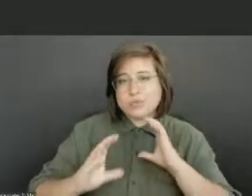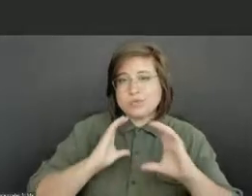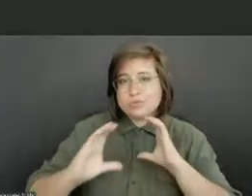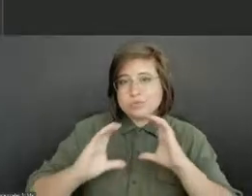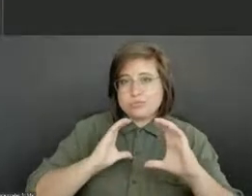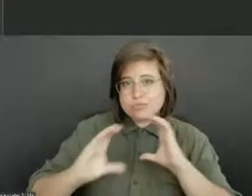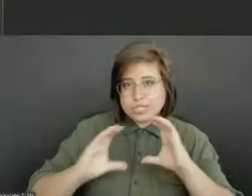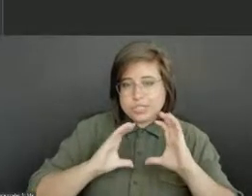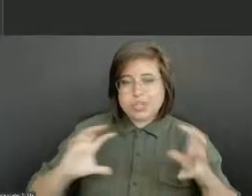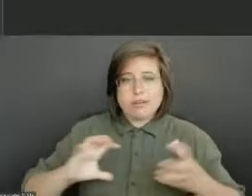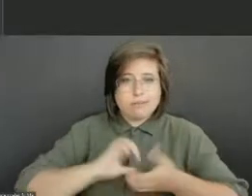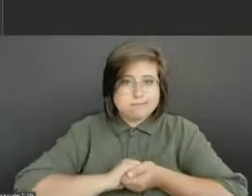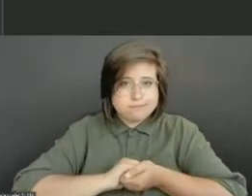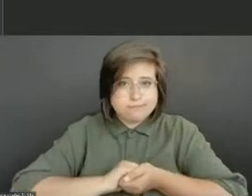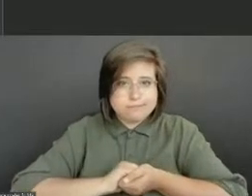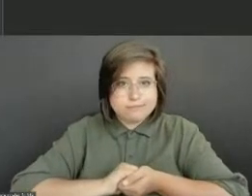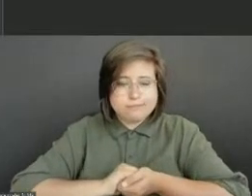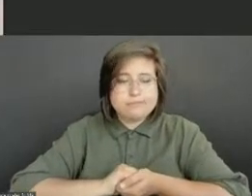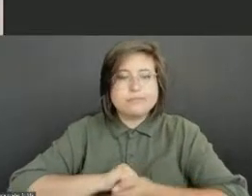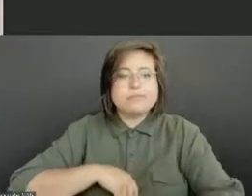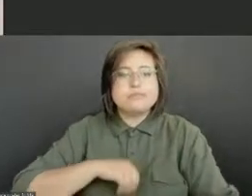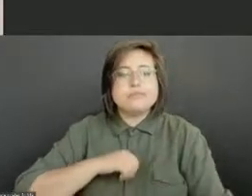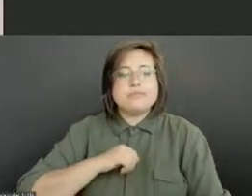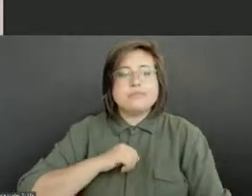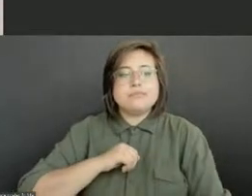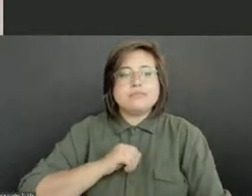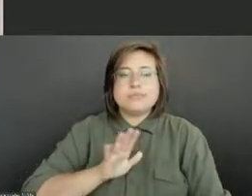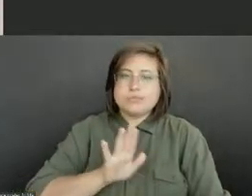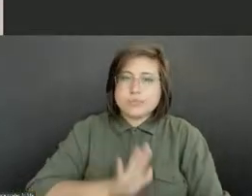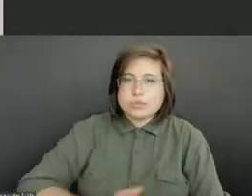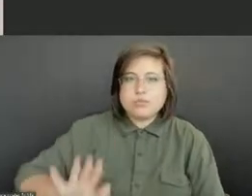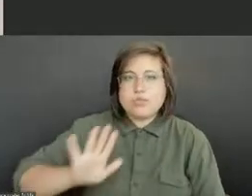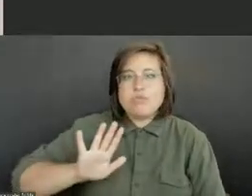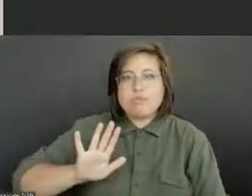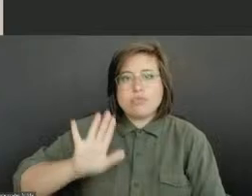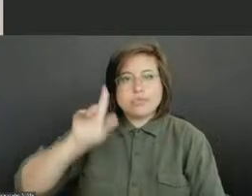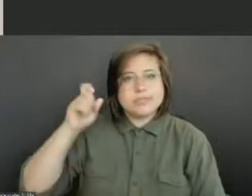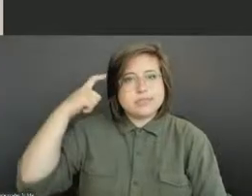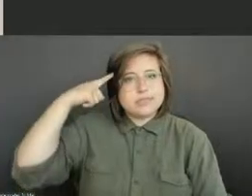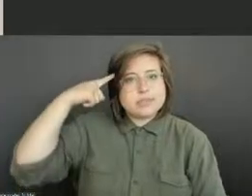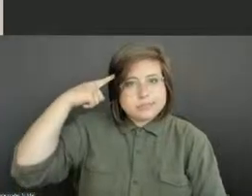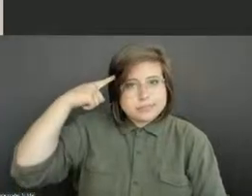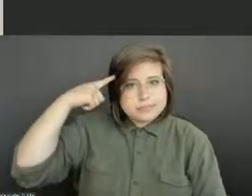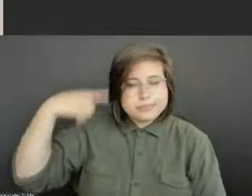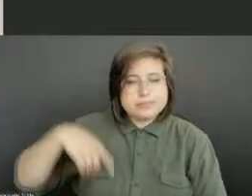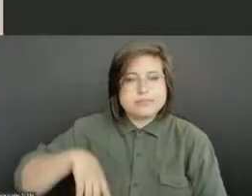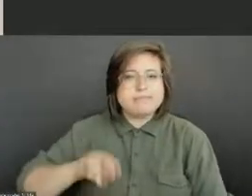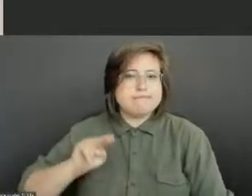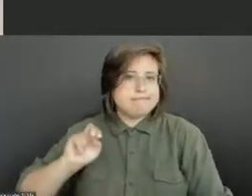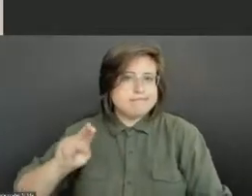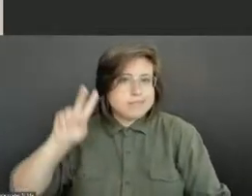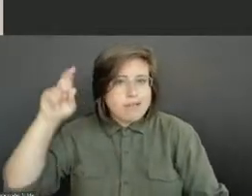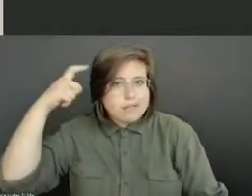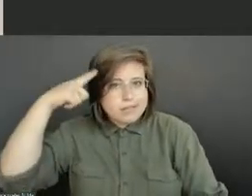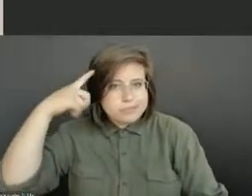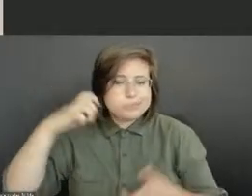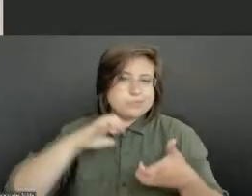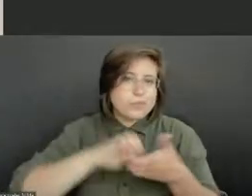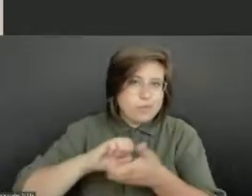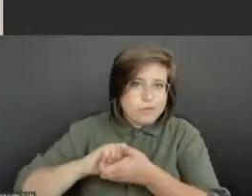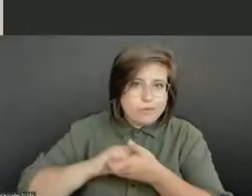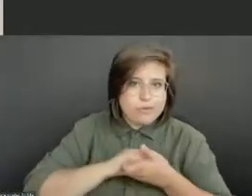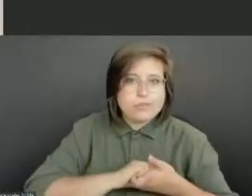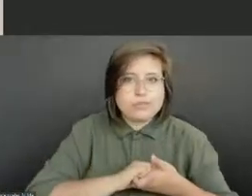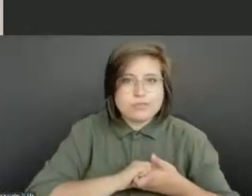and collaborations across our governmental, non-governmental partnership,